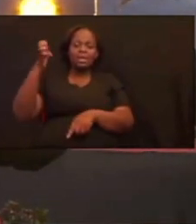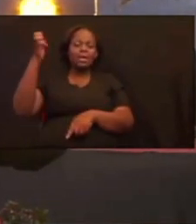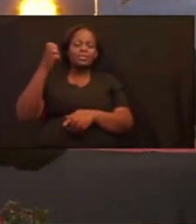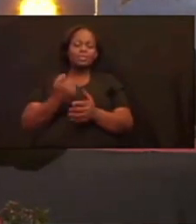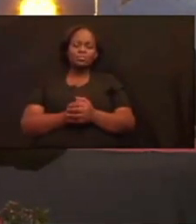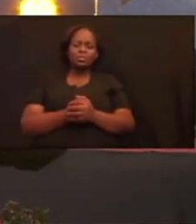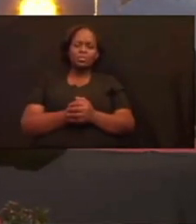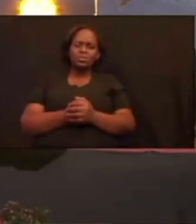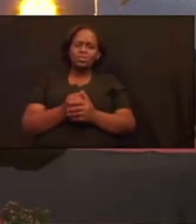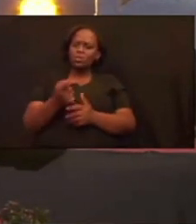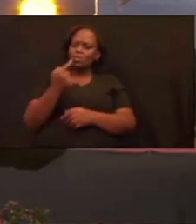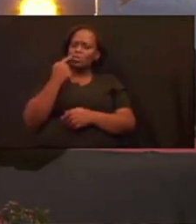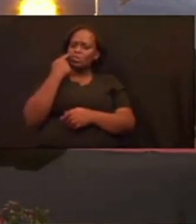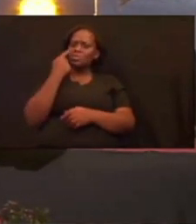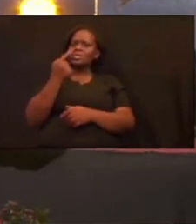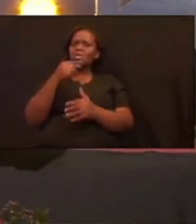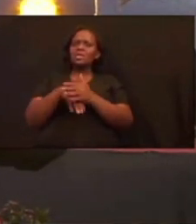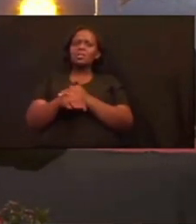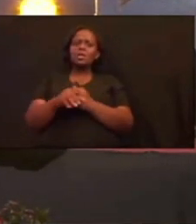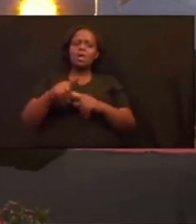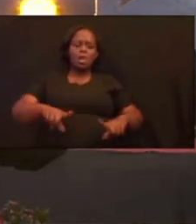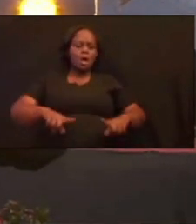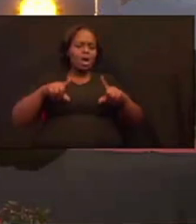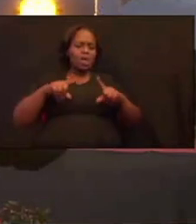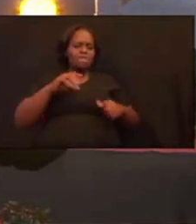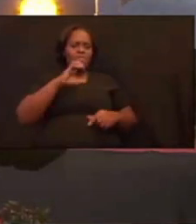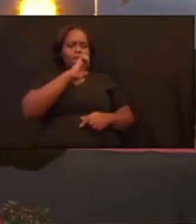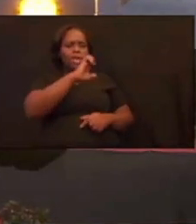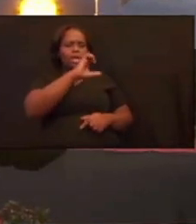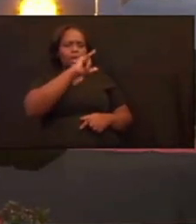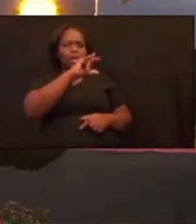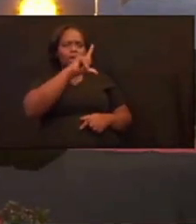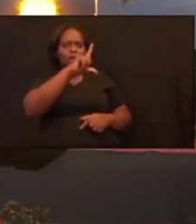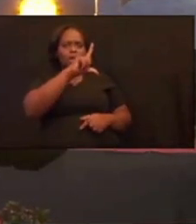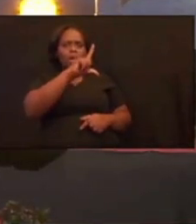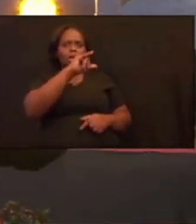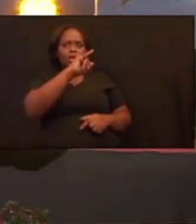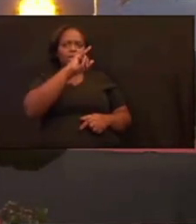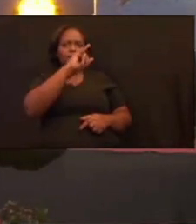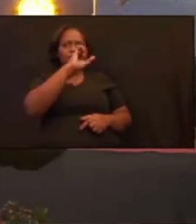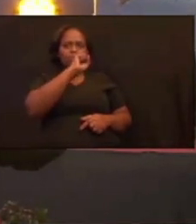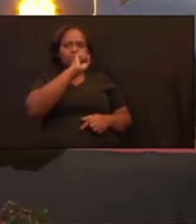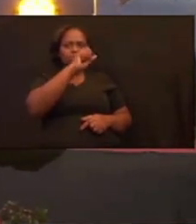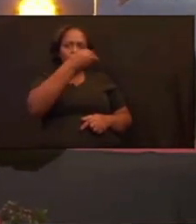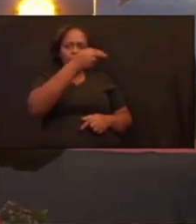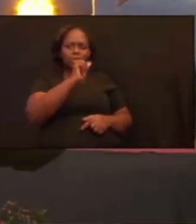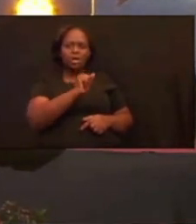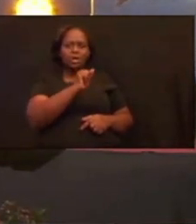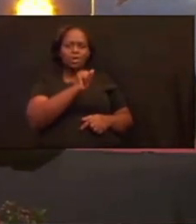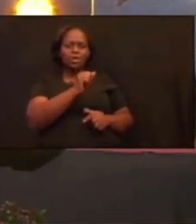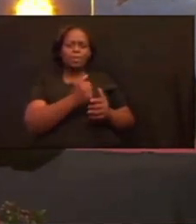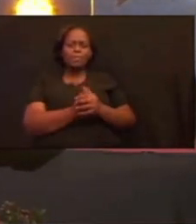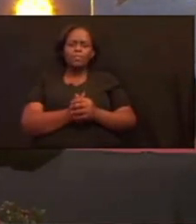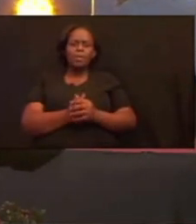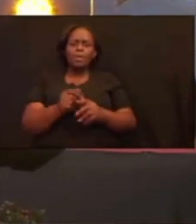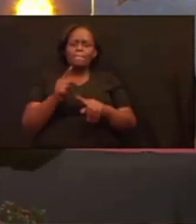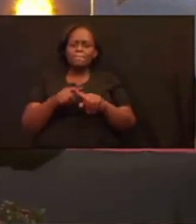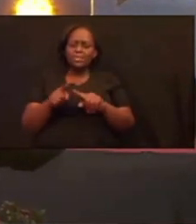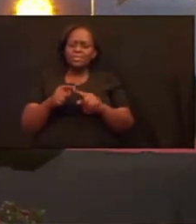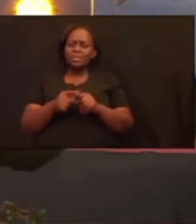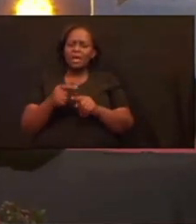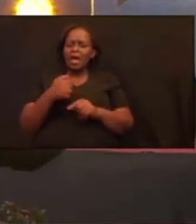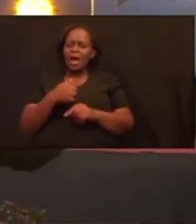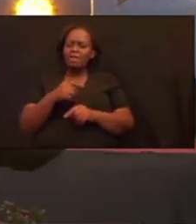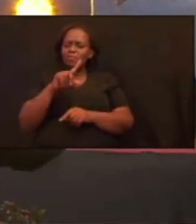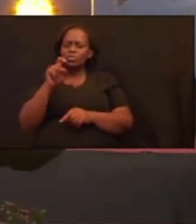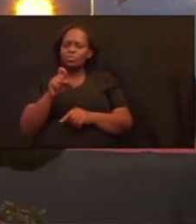life of Elisha? When he carried the mantle of Elijah, he didn't need to say, I'm carrying it. Where is the Lord God of Elijah?